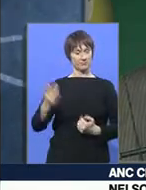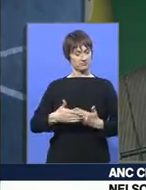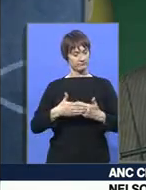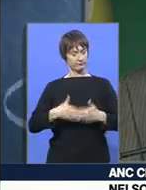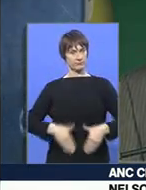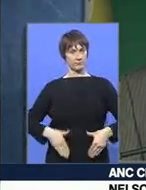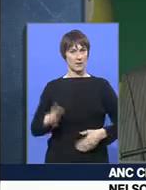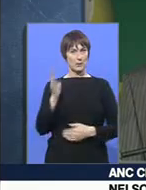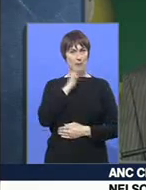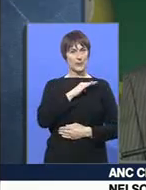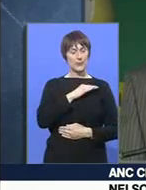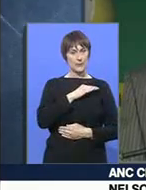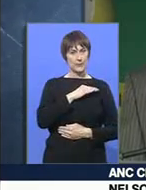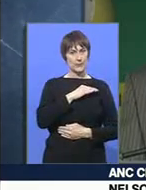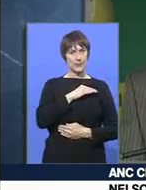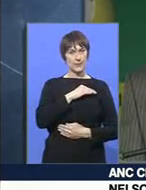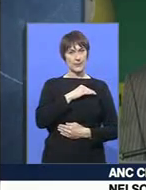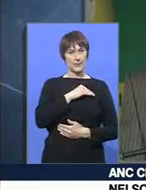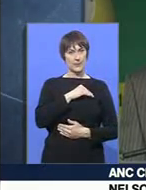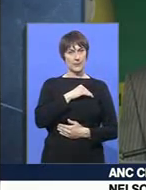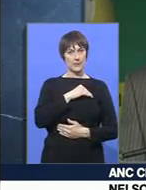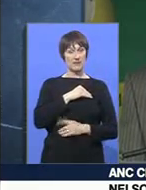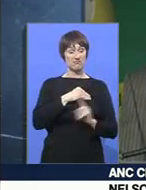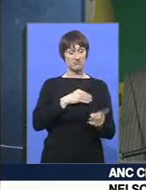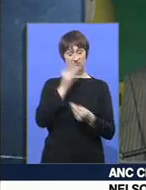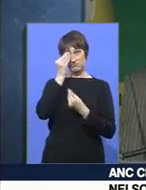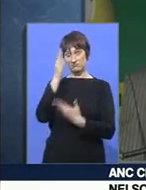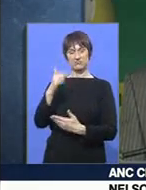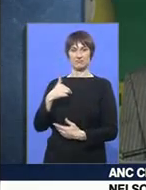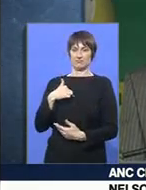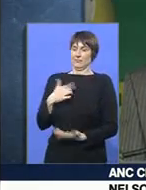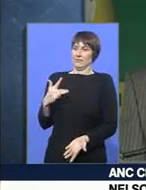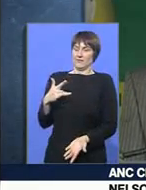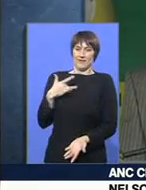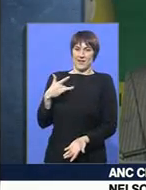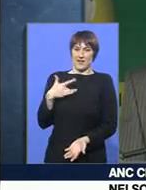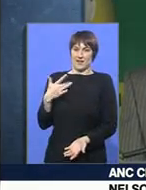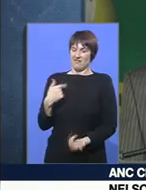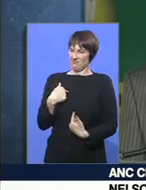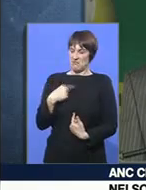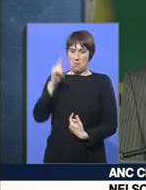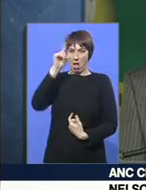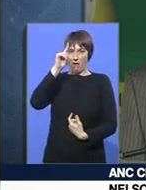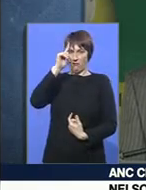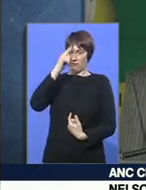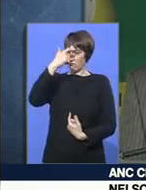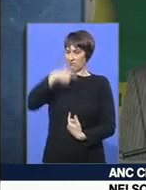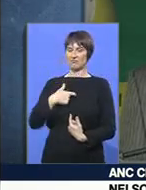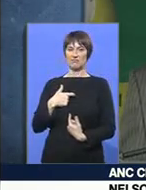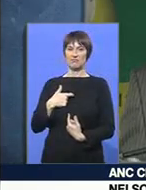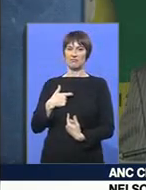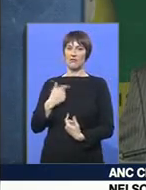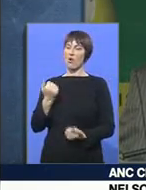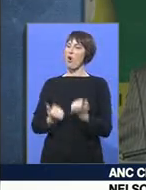of the South African judiciary, saying, "I feel like a black man in a white